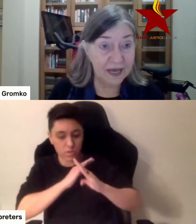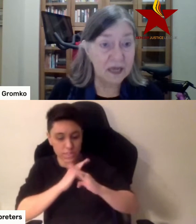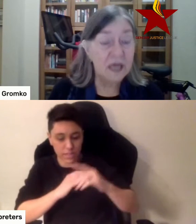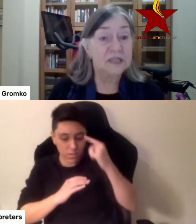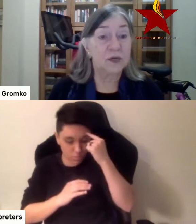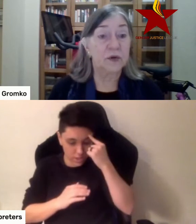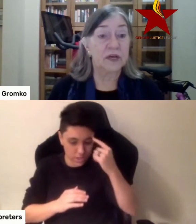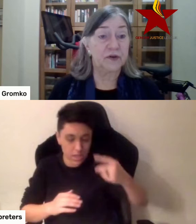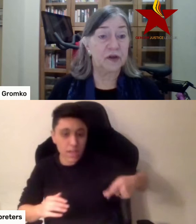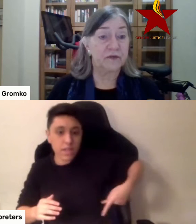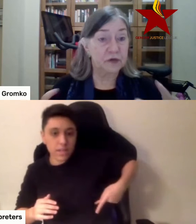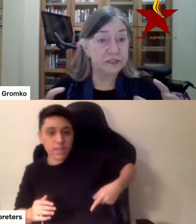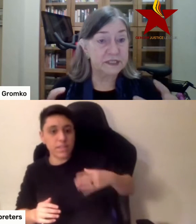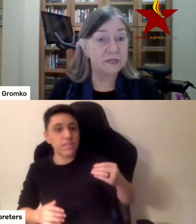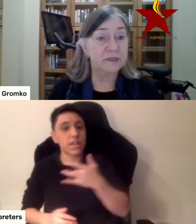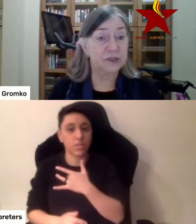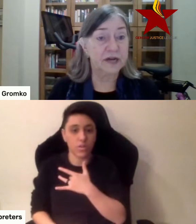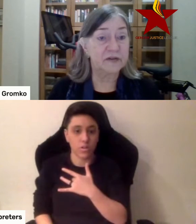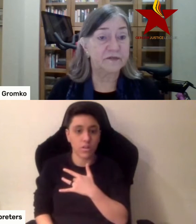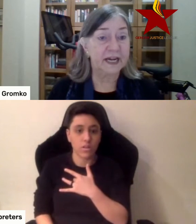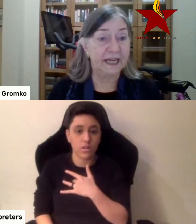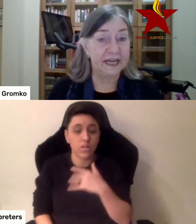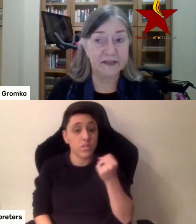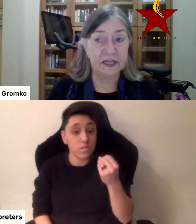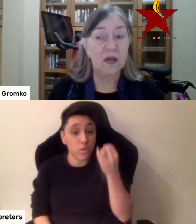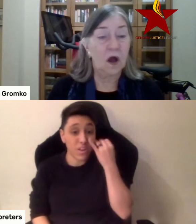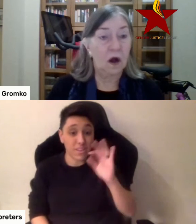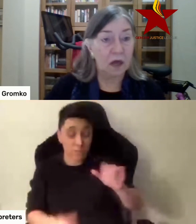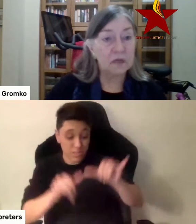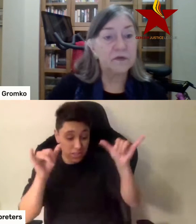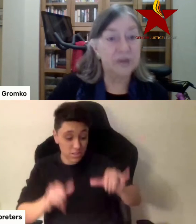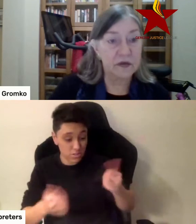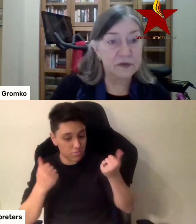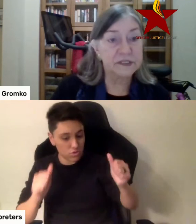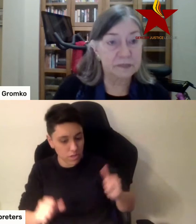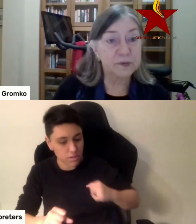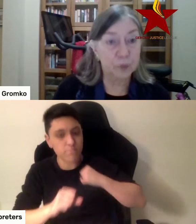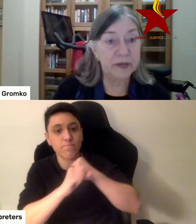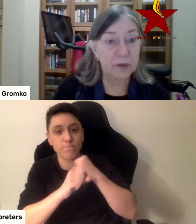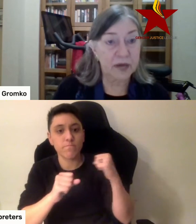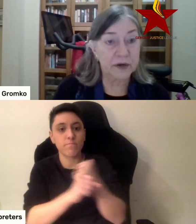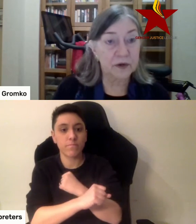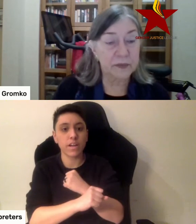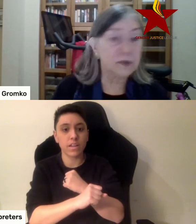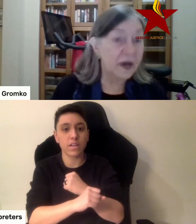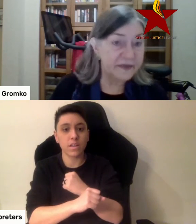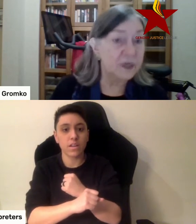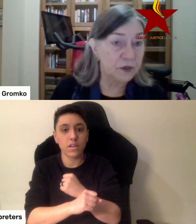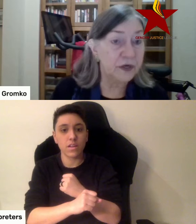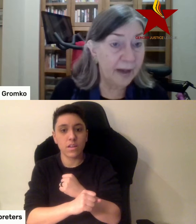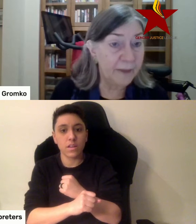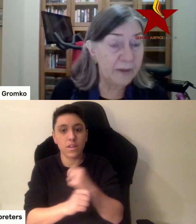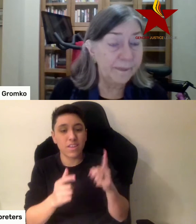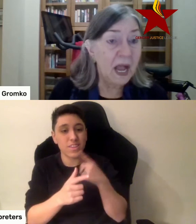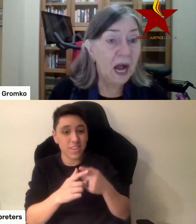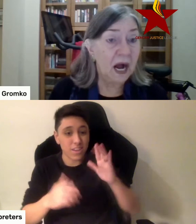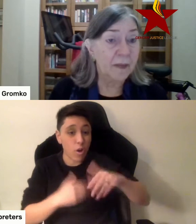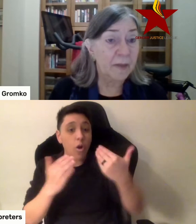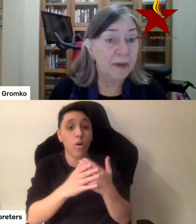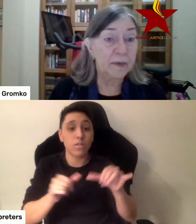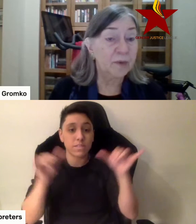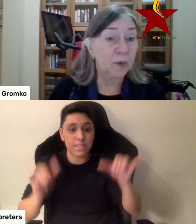heart, okay? So if your system is trying to fight anything, all of those other systems will be at greater risk. So I think it could